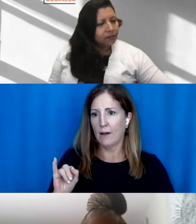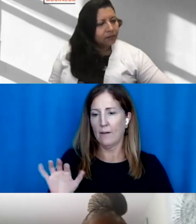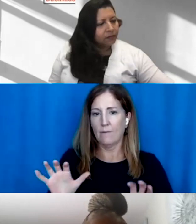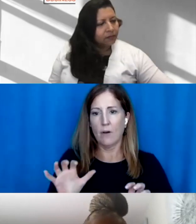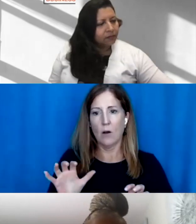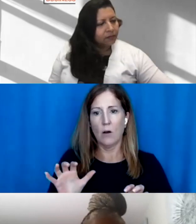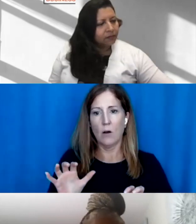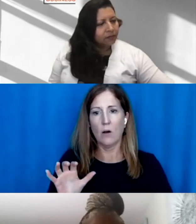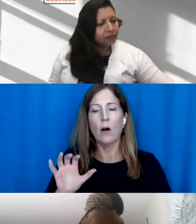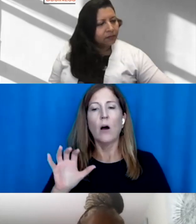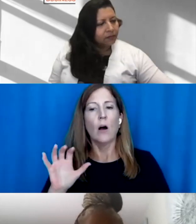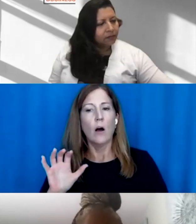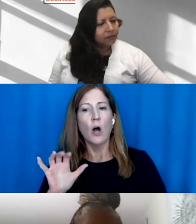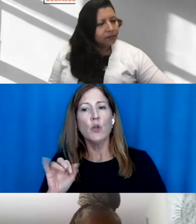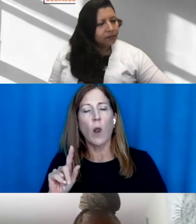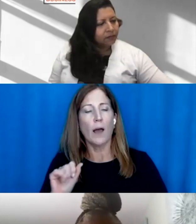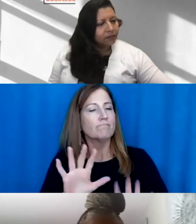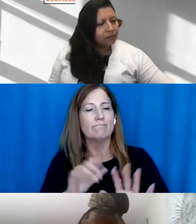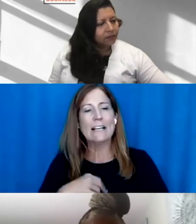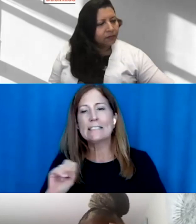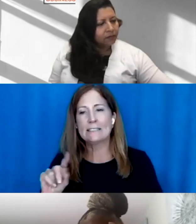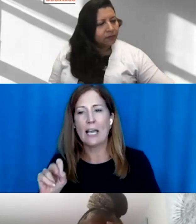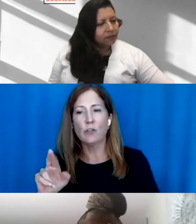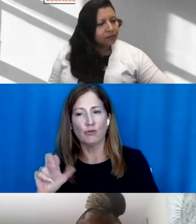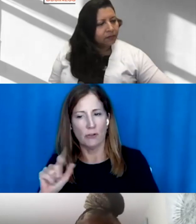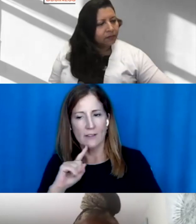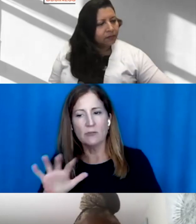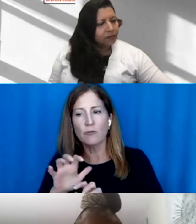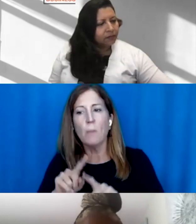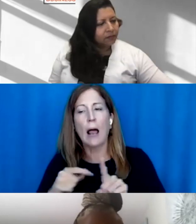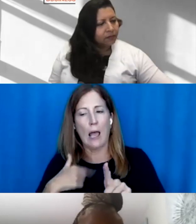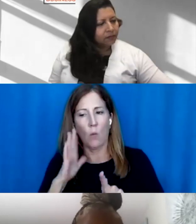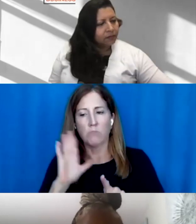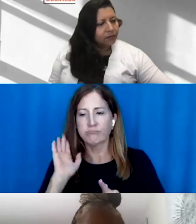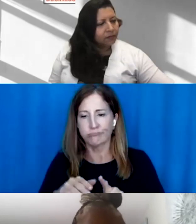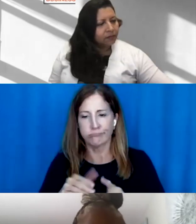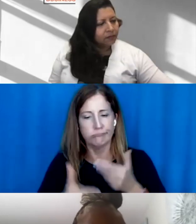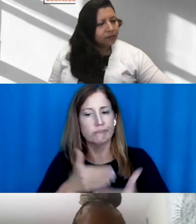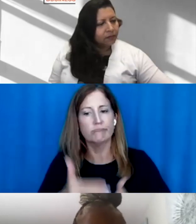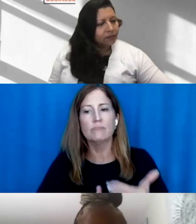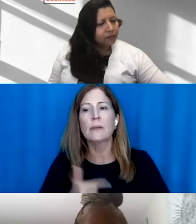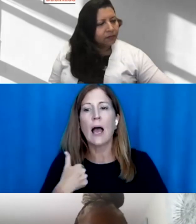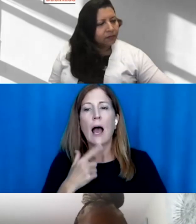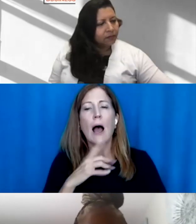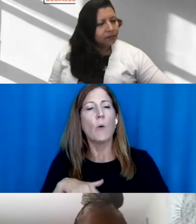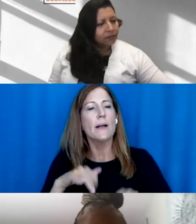No, I think Sandra is frozen, but I will keep going. Okay. I just wanted to give a